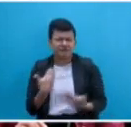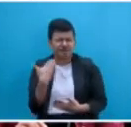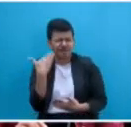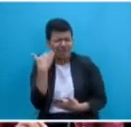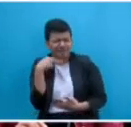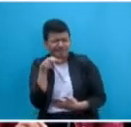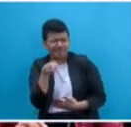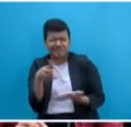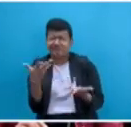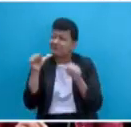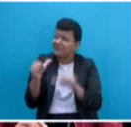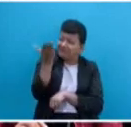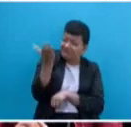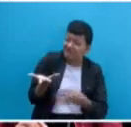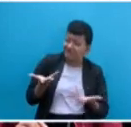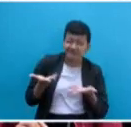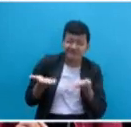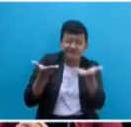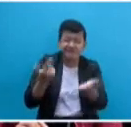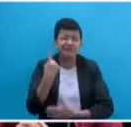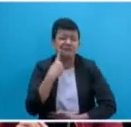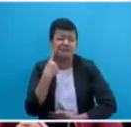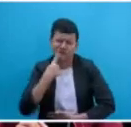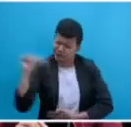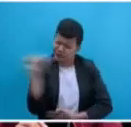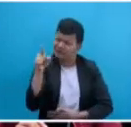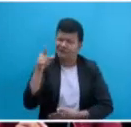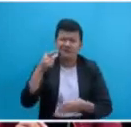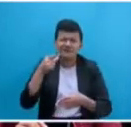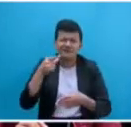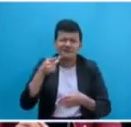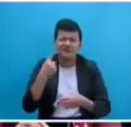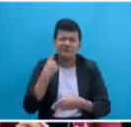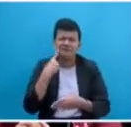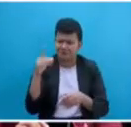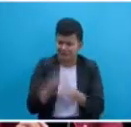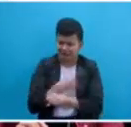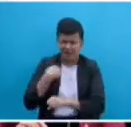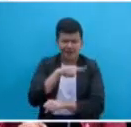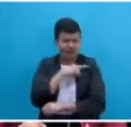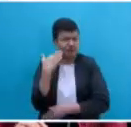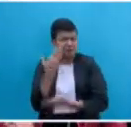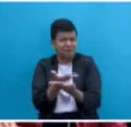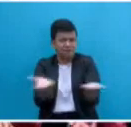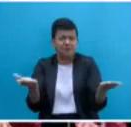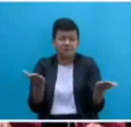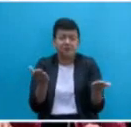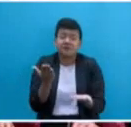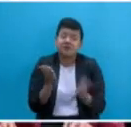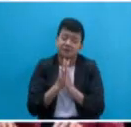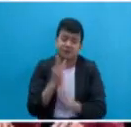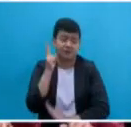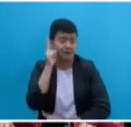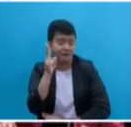an address that he should never have been given. While with these words, Mr. Speaker, I reiterate that the address was